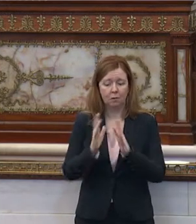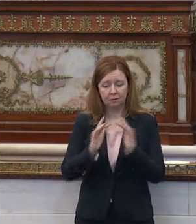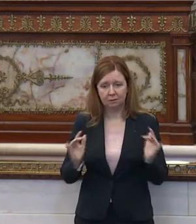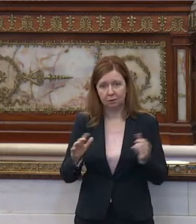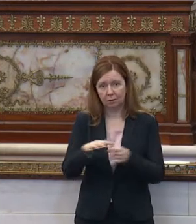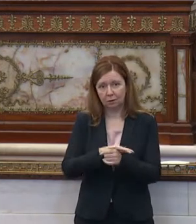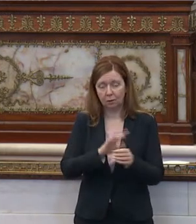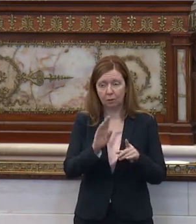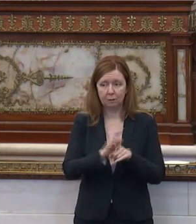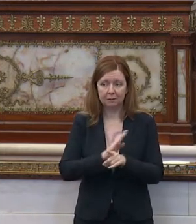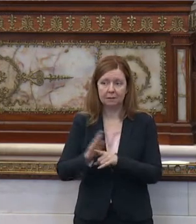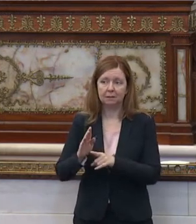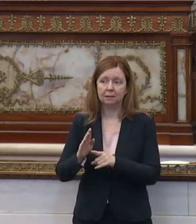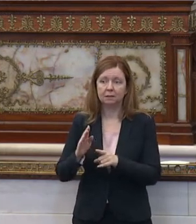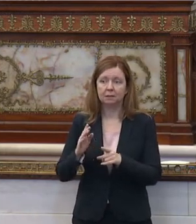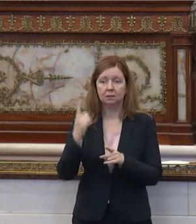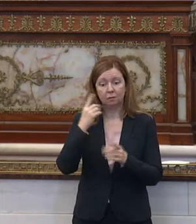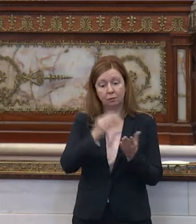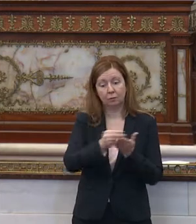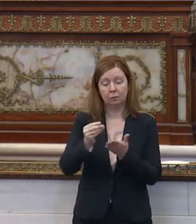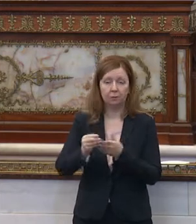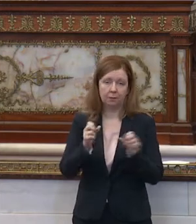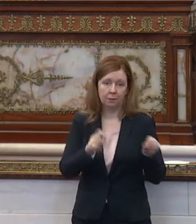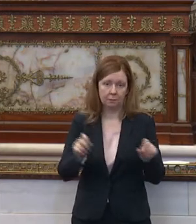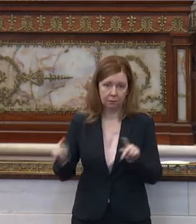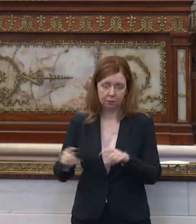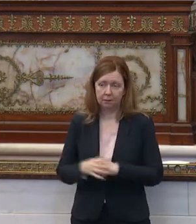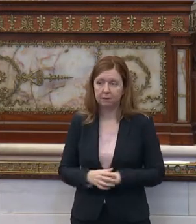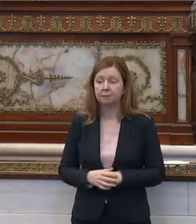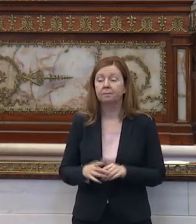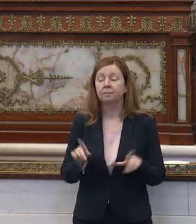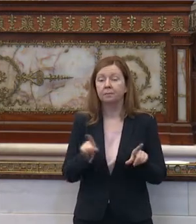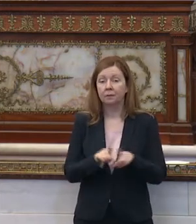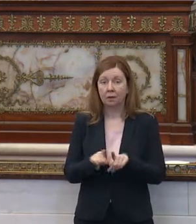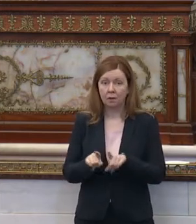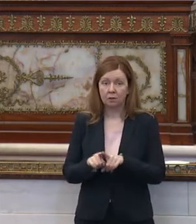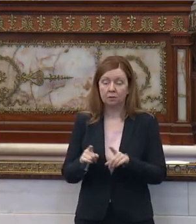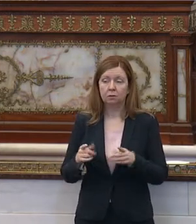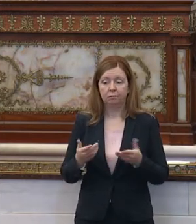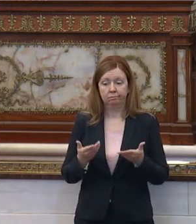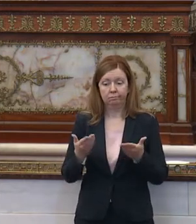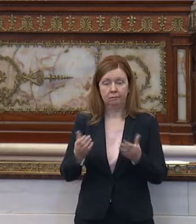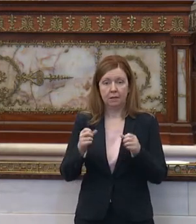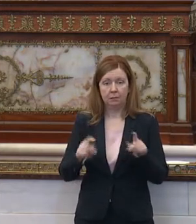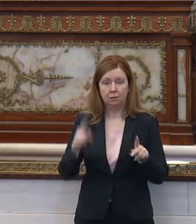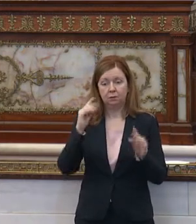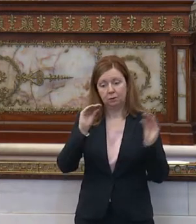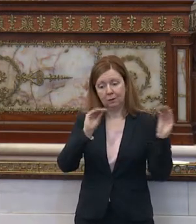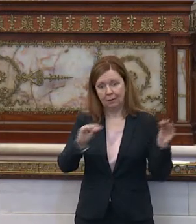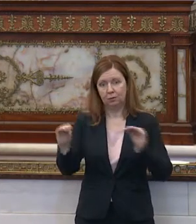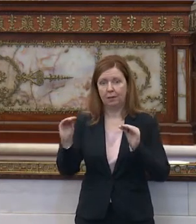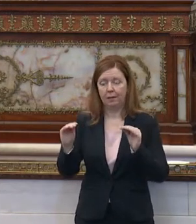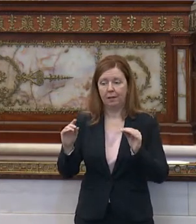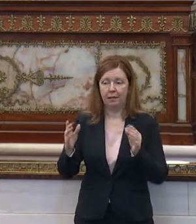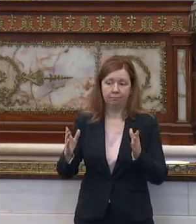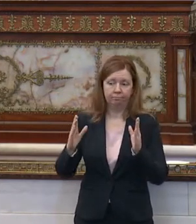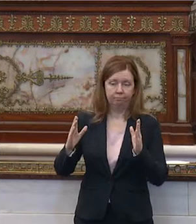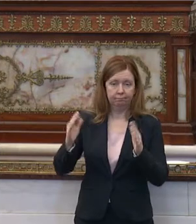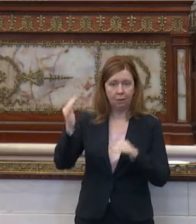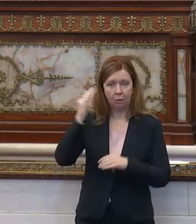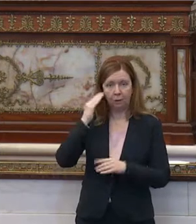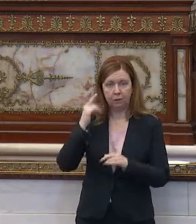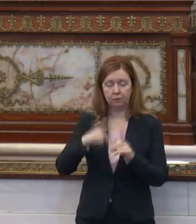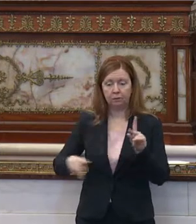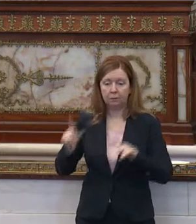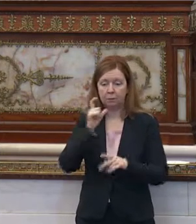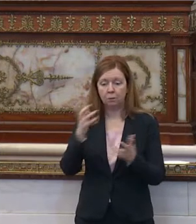local businesses on procurement opportunities. Furthermore, it presents an opportunity to educate and bring awareness to those who